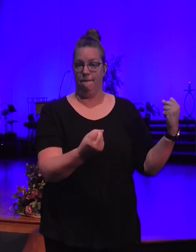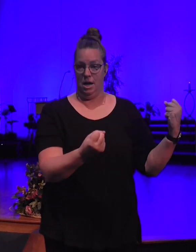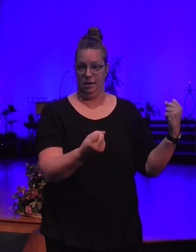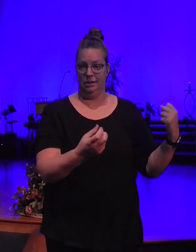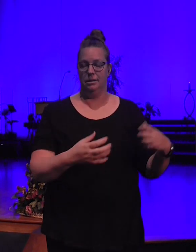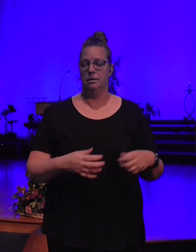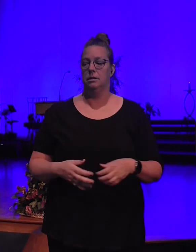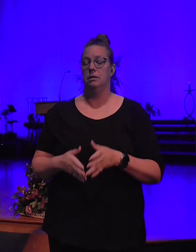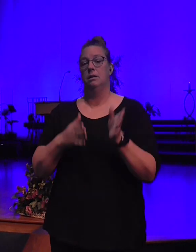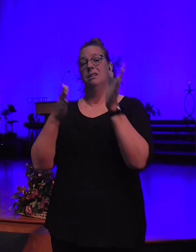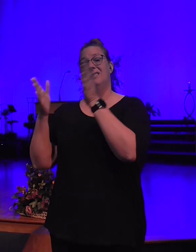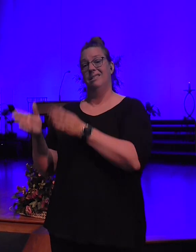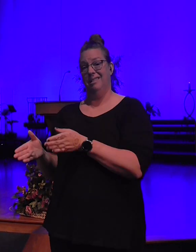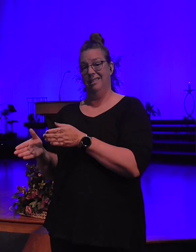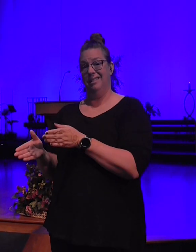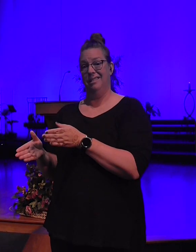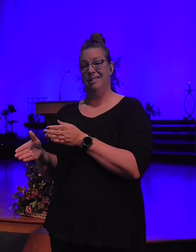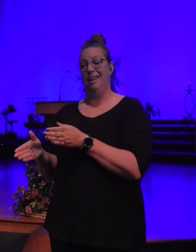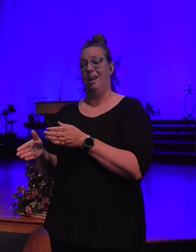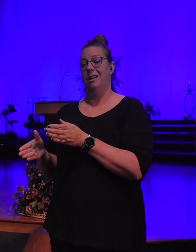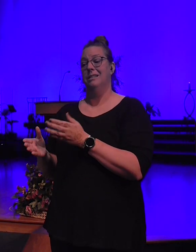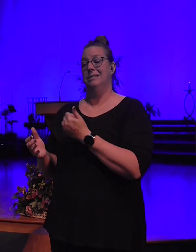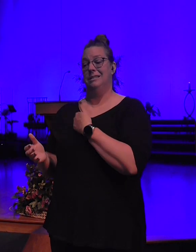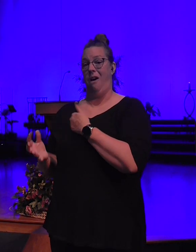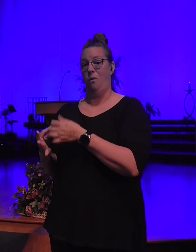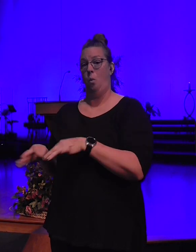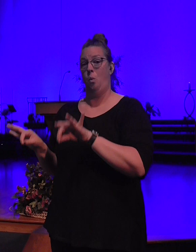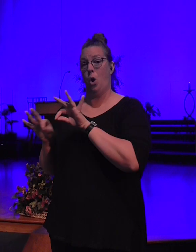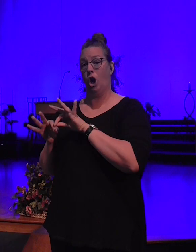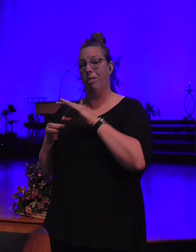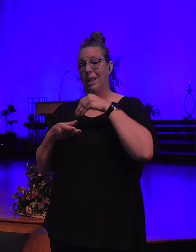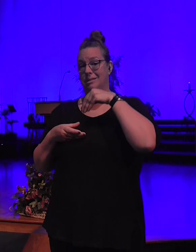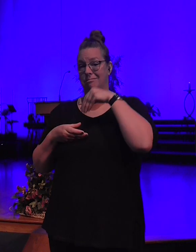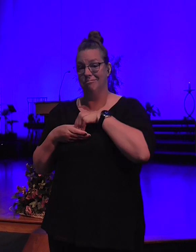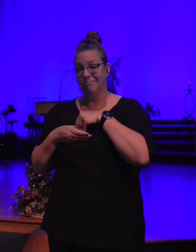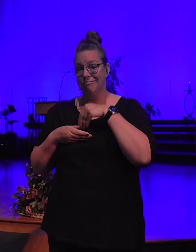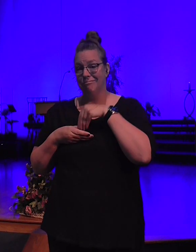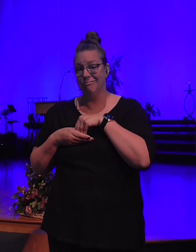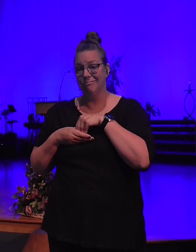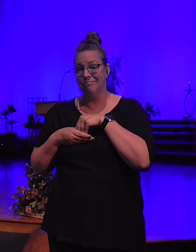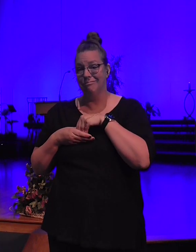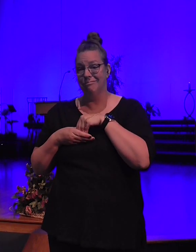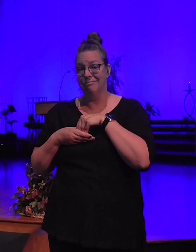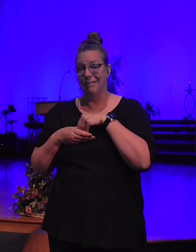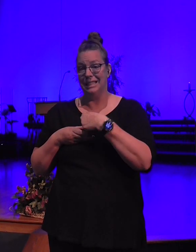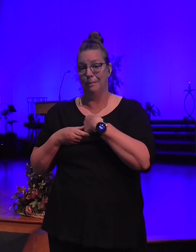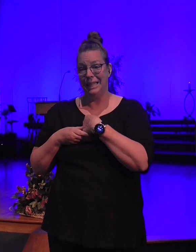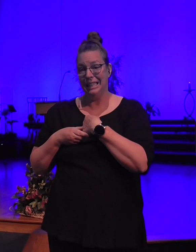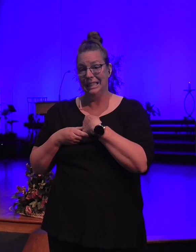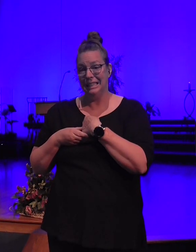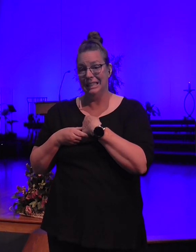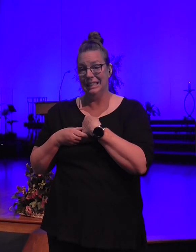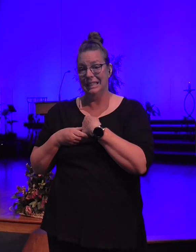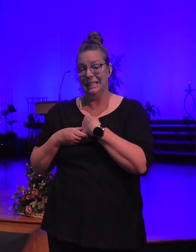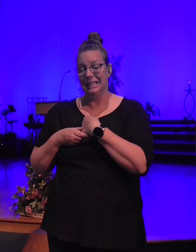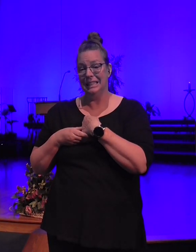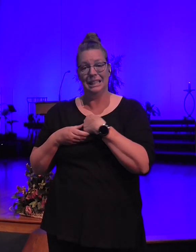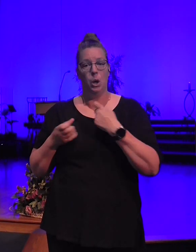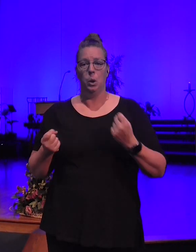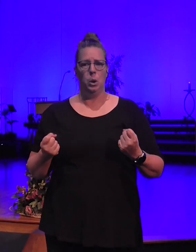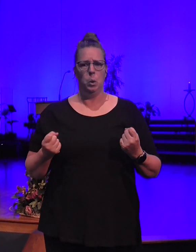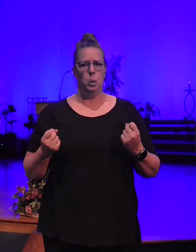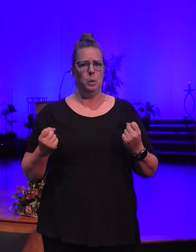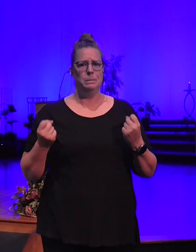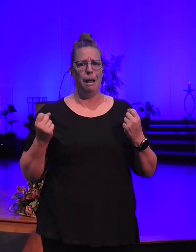Self-worth is innate. It's inside you, folks. And we don't spend a lot of